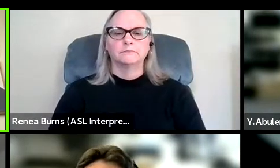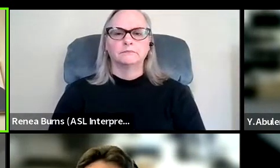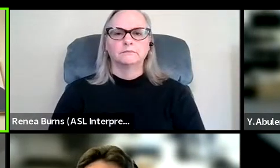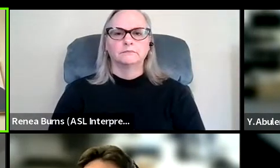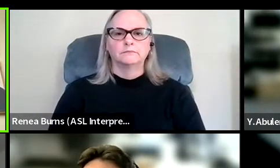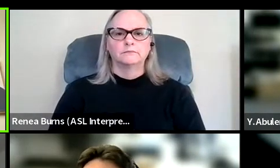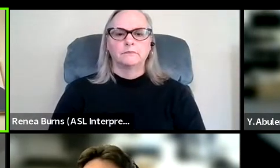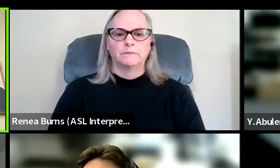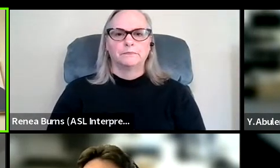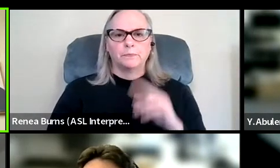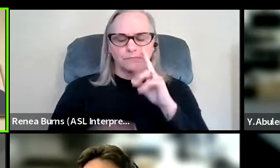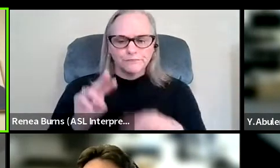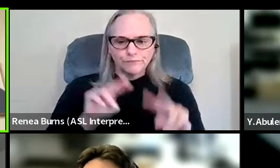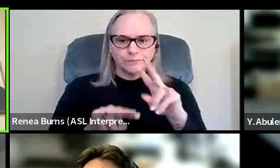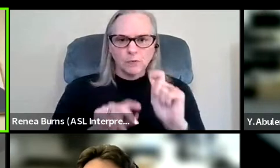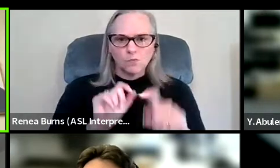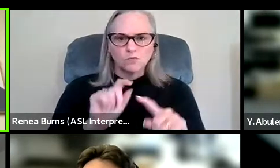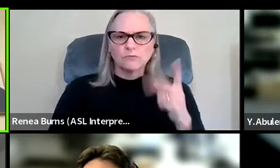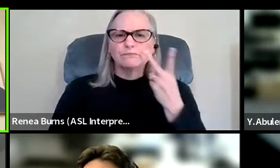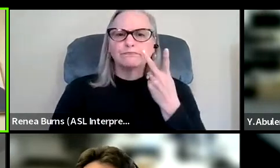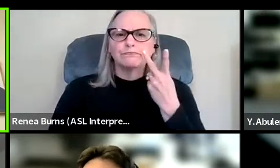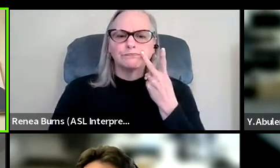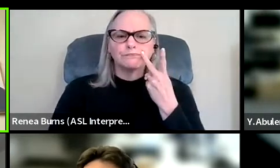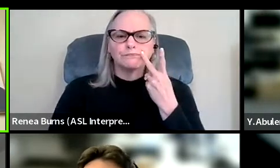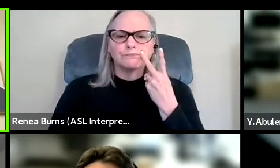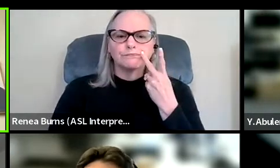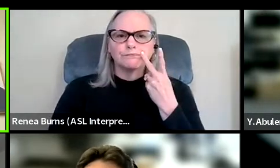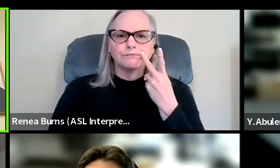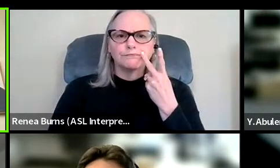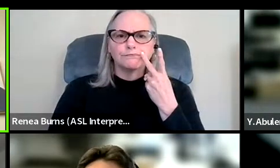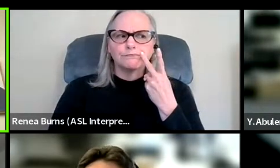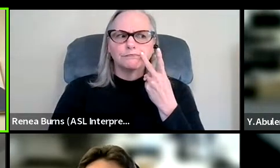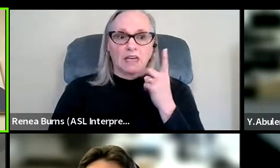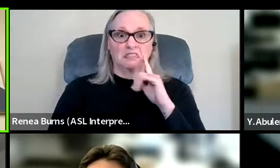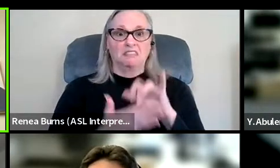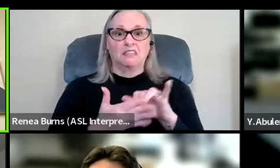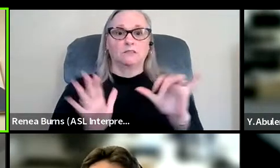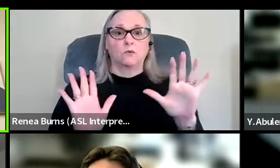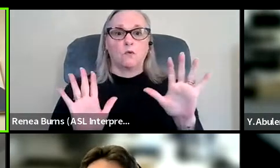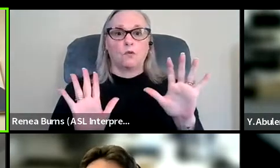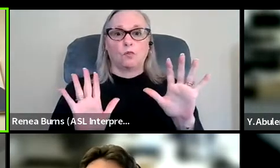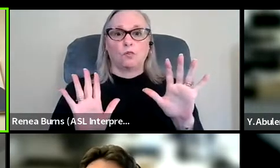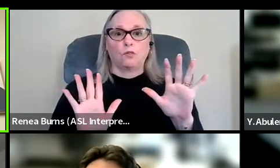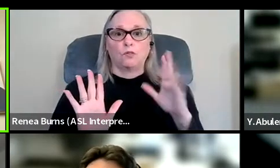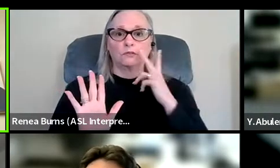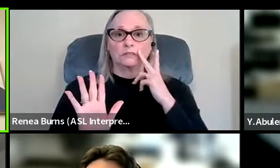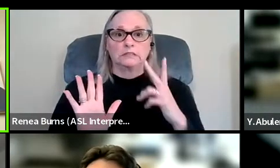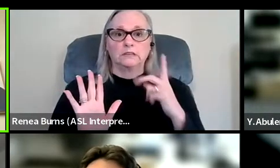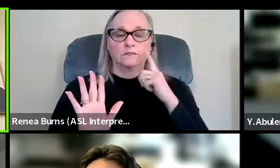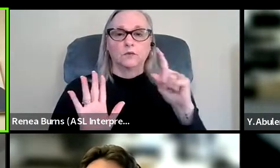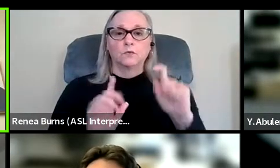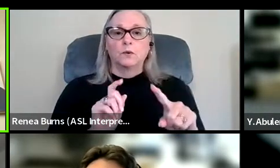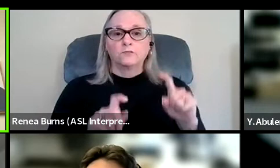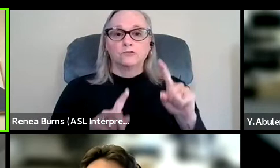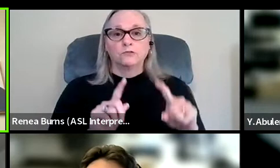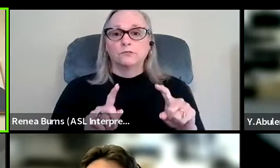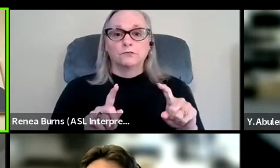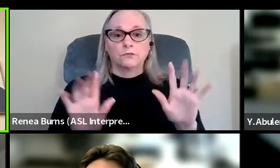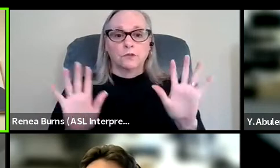Let's see. I think that's all I see on the